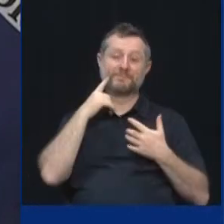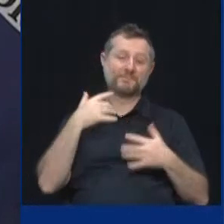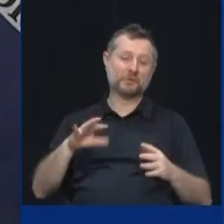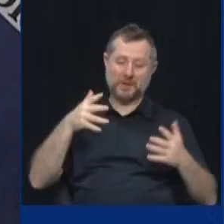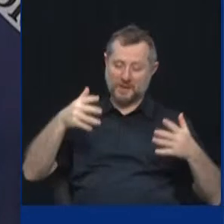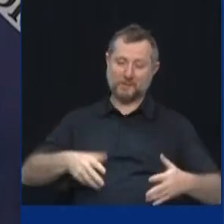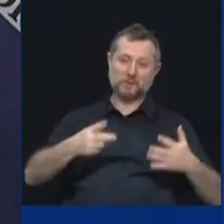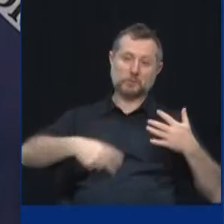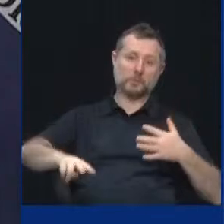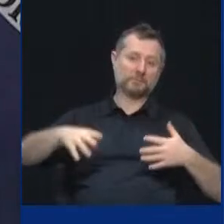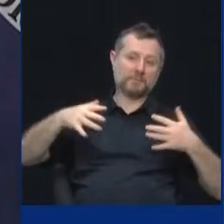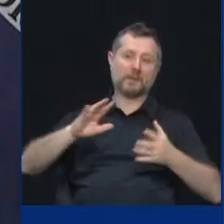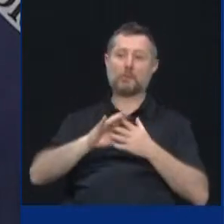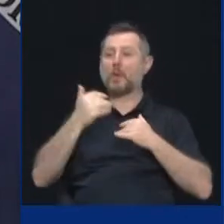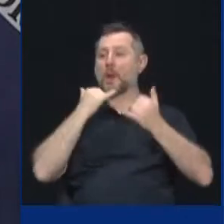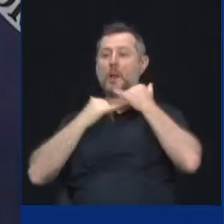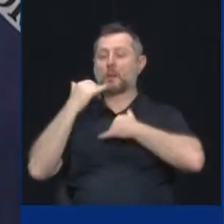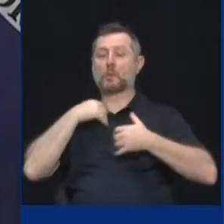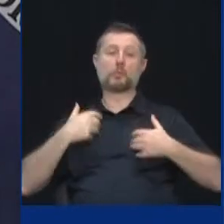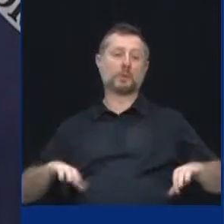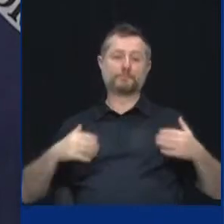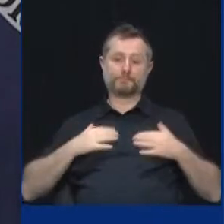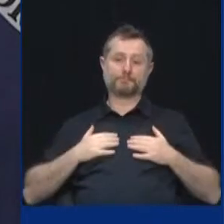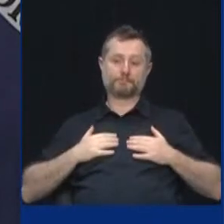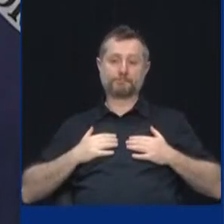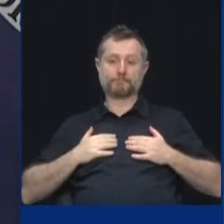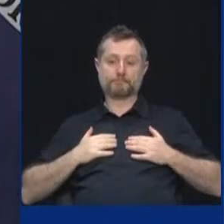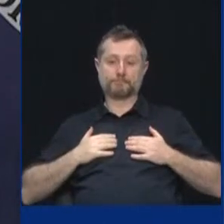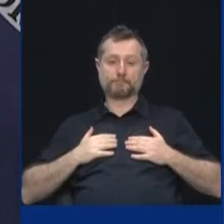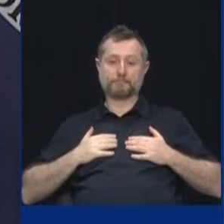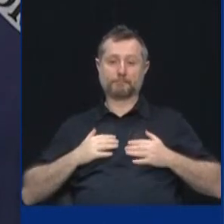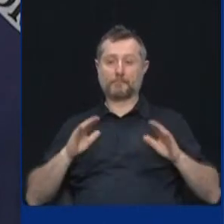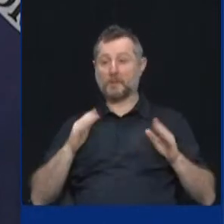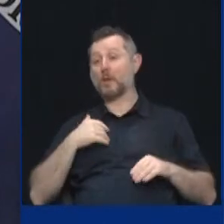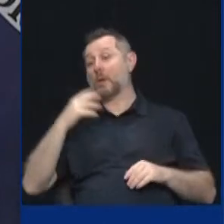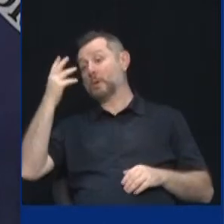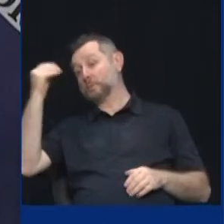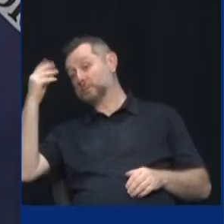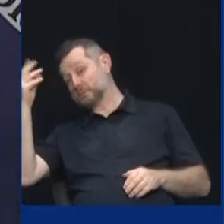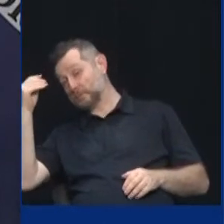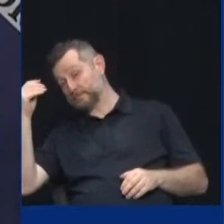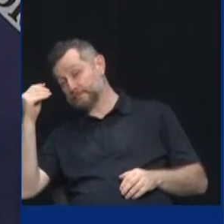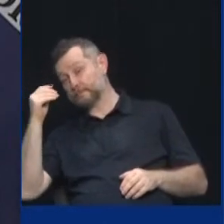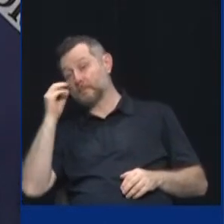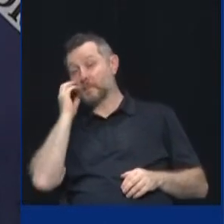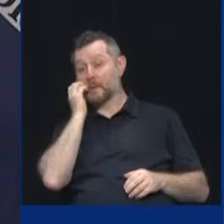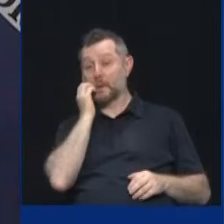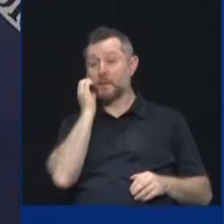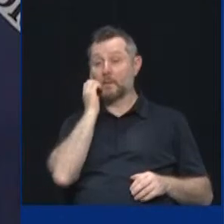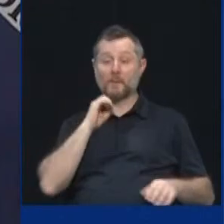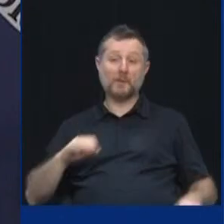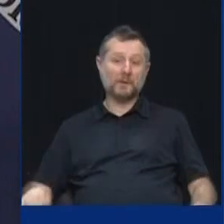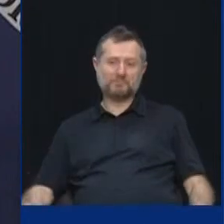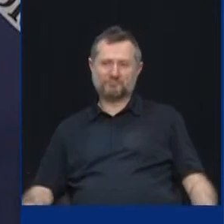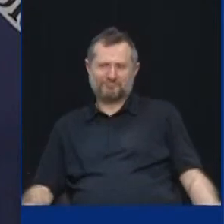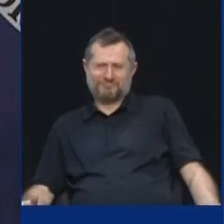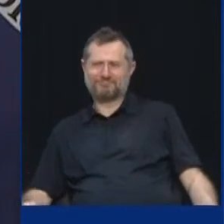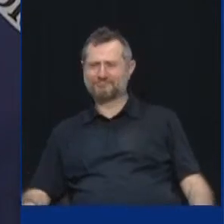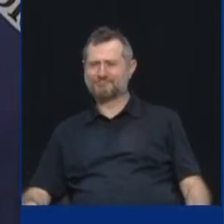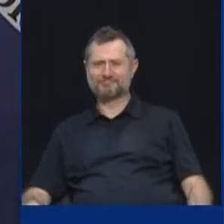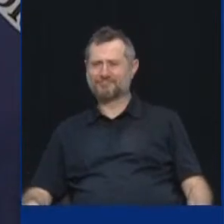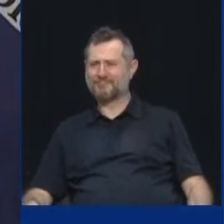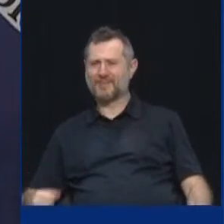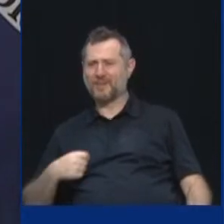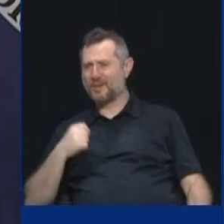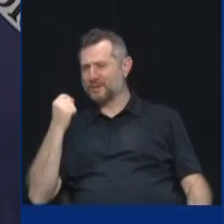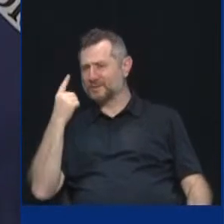to make any mistakes. But the outside, I don't understand how you can rationalize that with